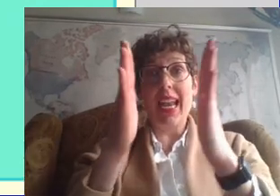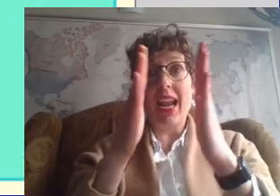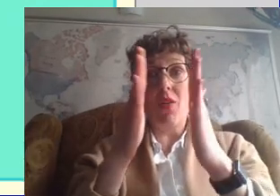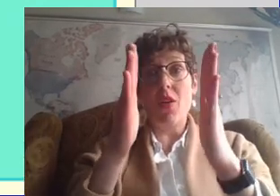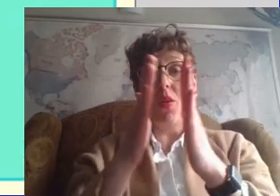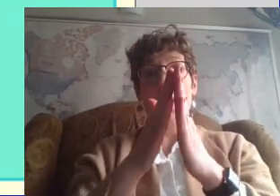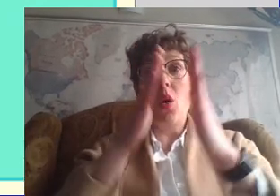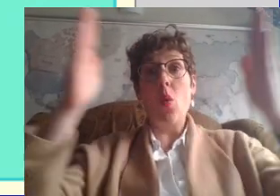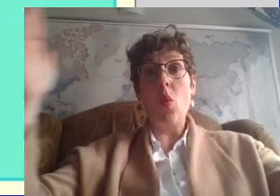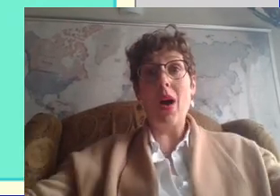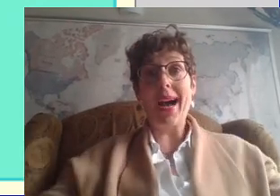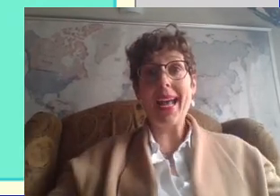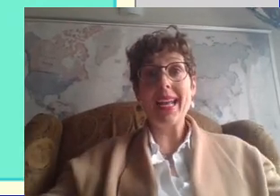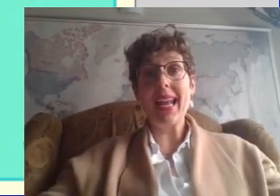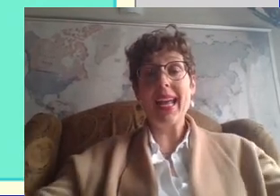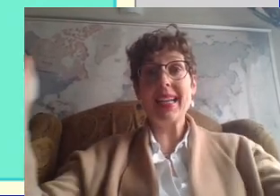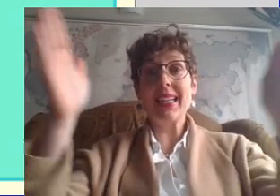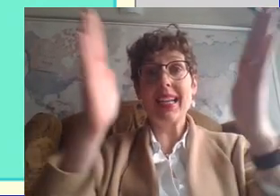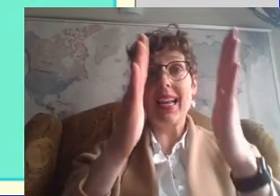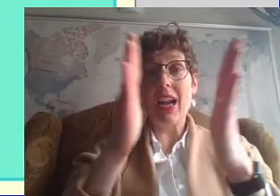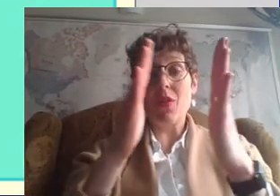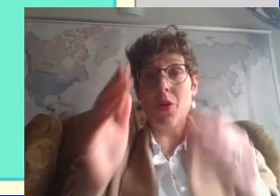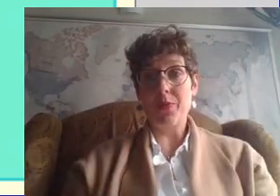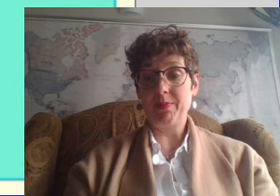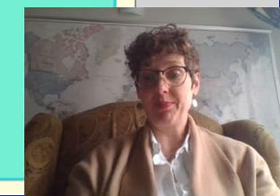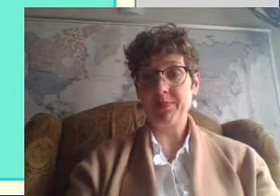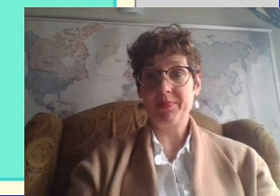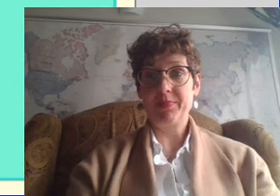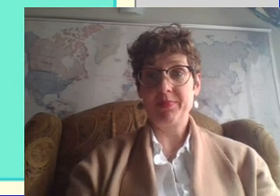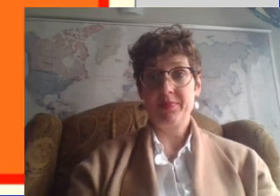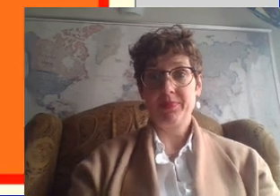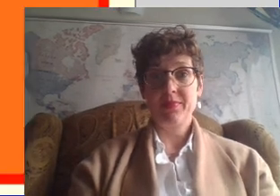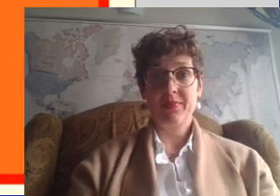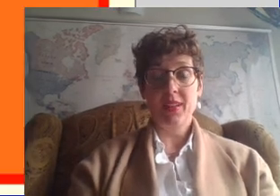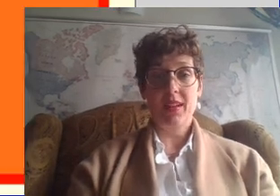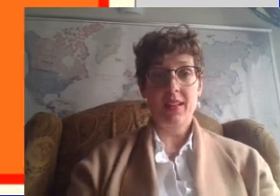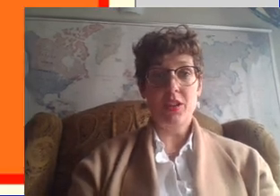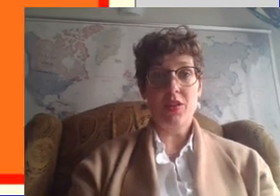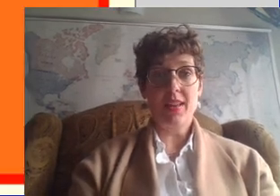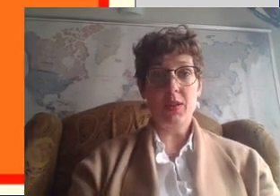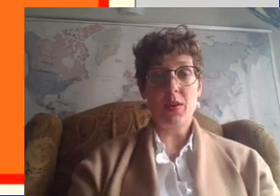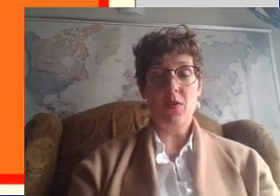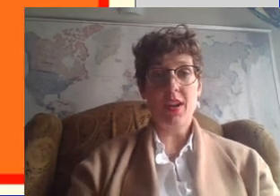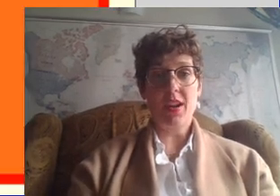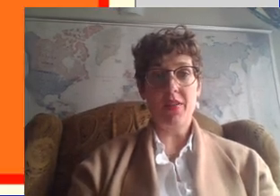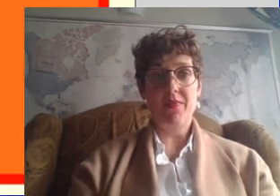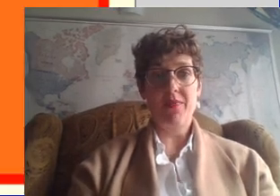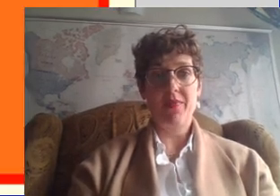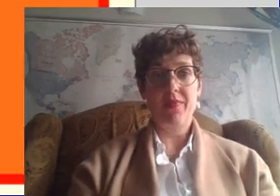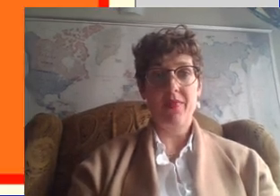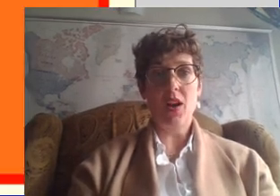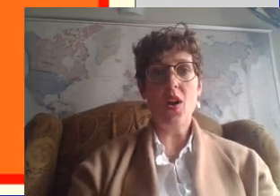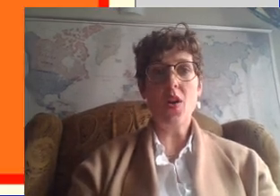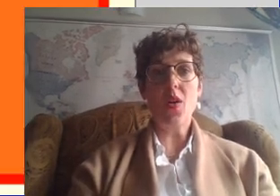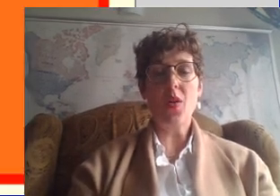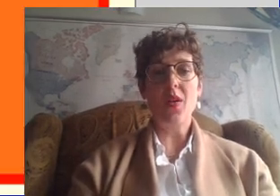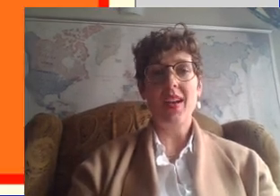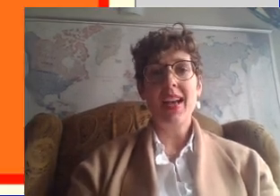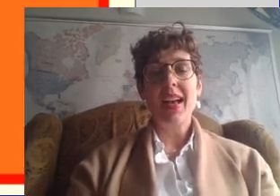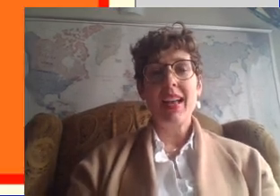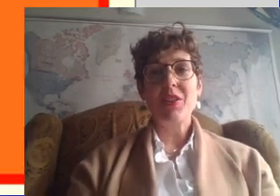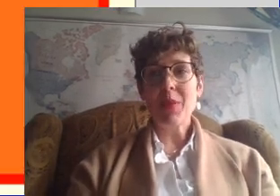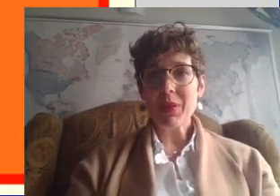were narrow. Wide and narrow. Let's try this one over here.